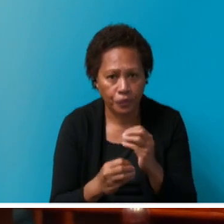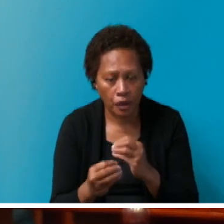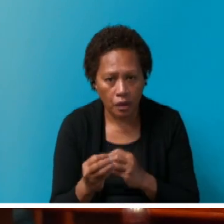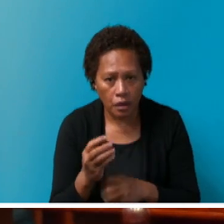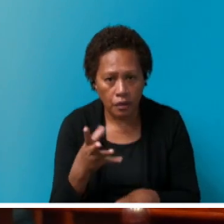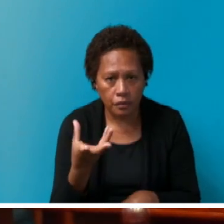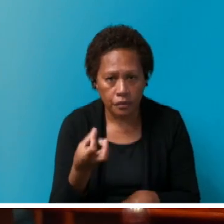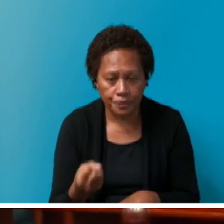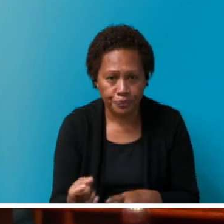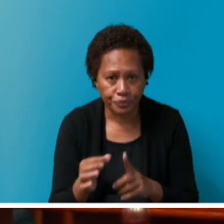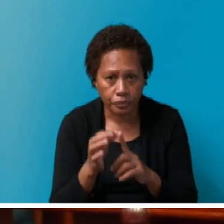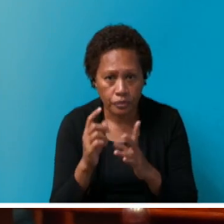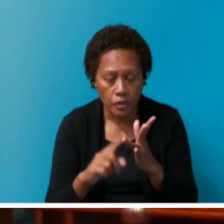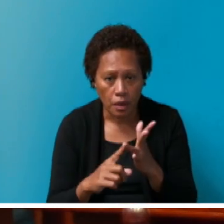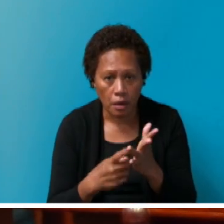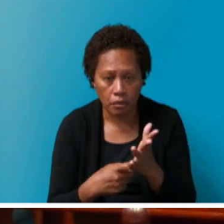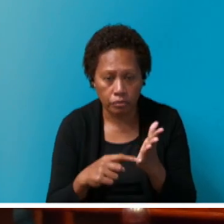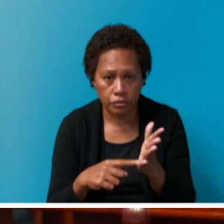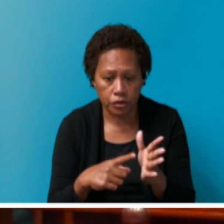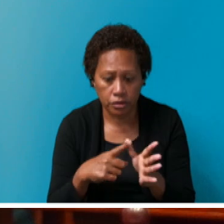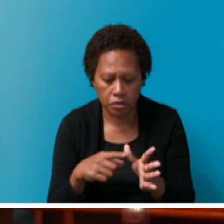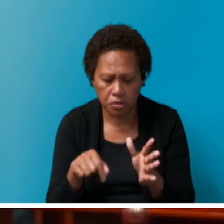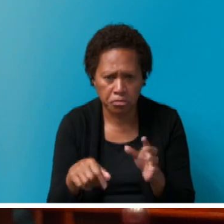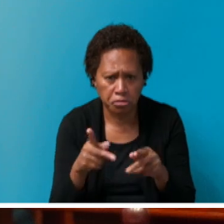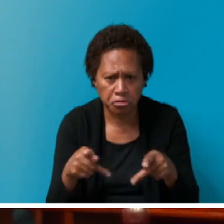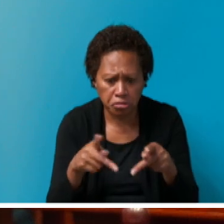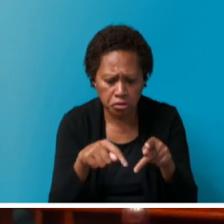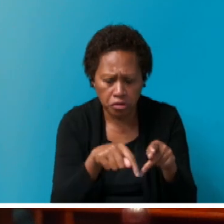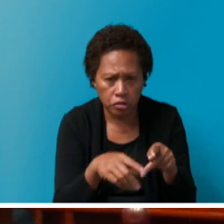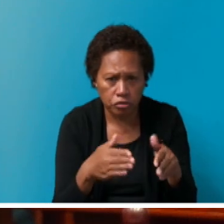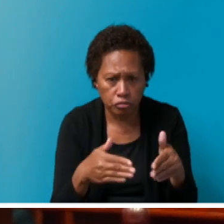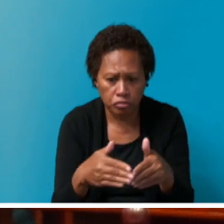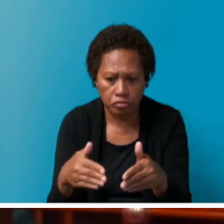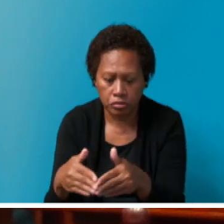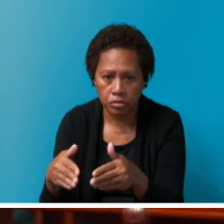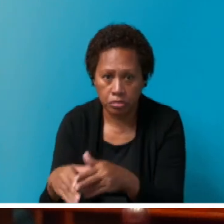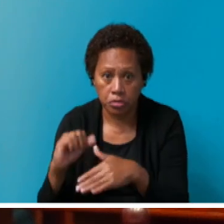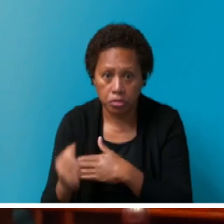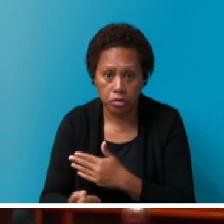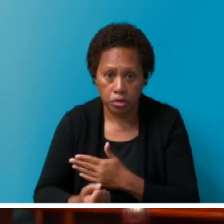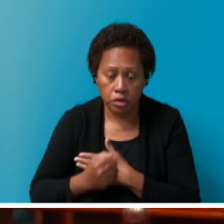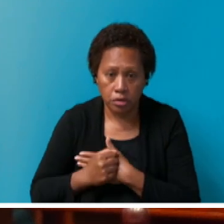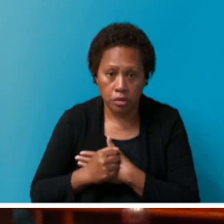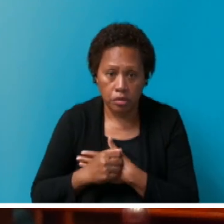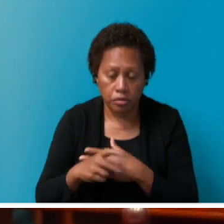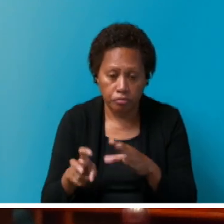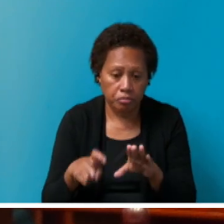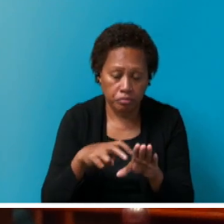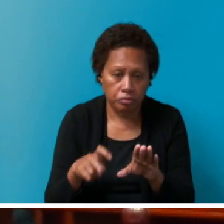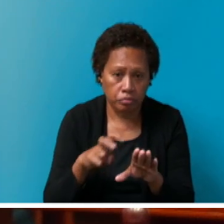and jetties conduct marine clearance checks that entails the enforcement of safety of passengers and cargoes during loading and